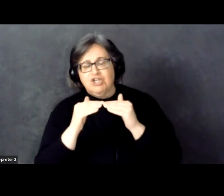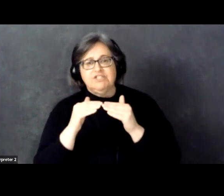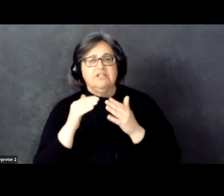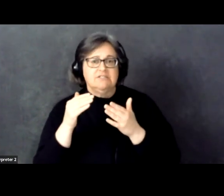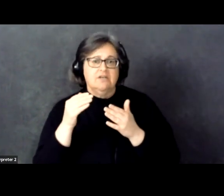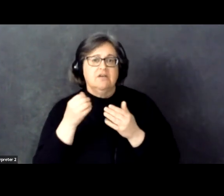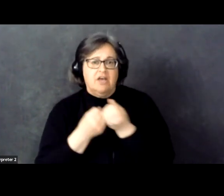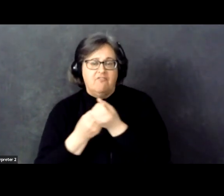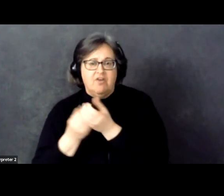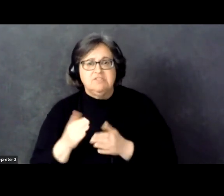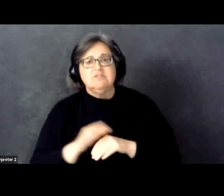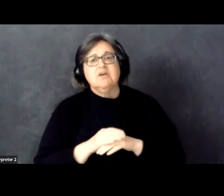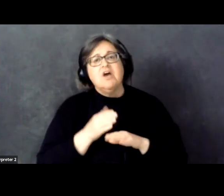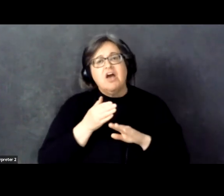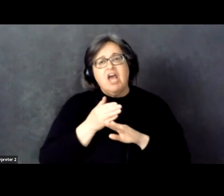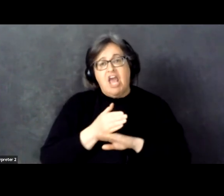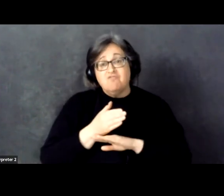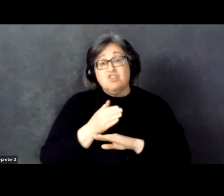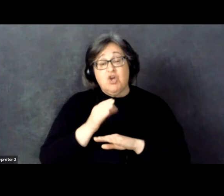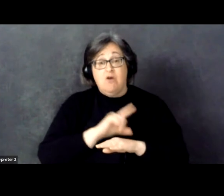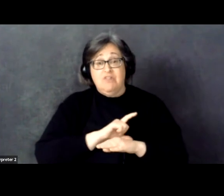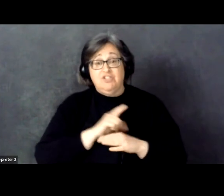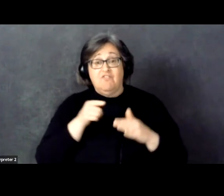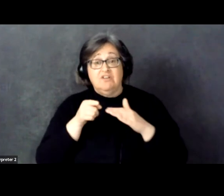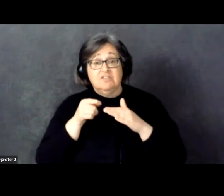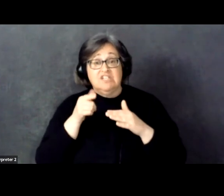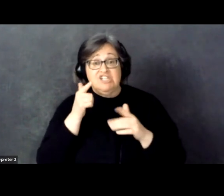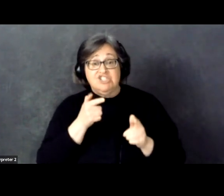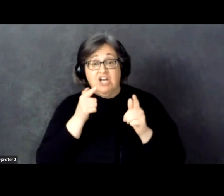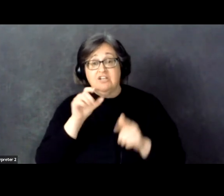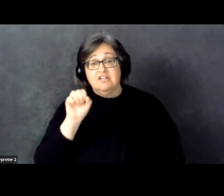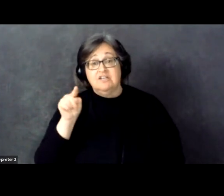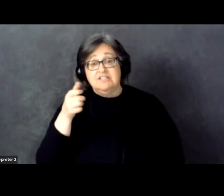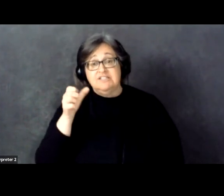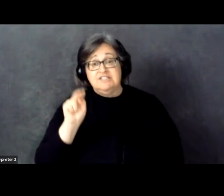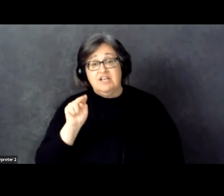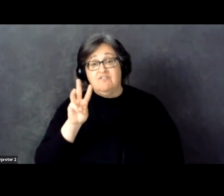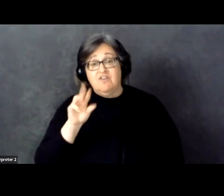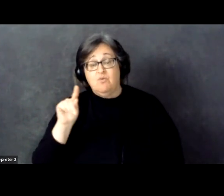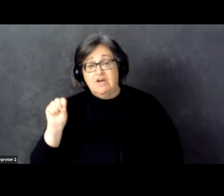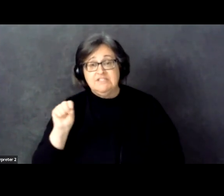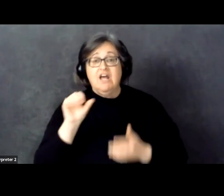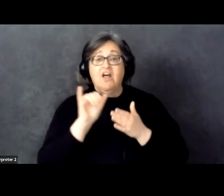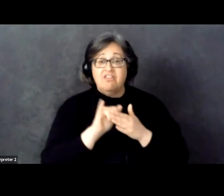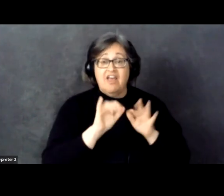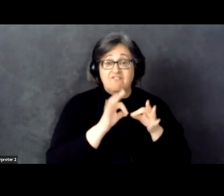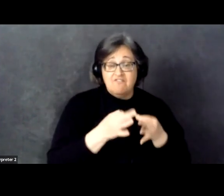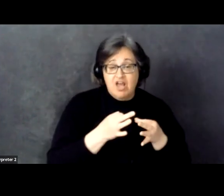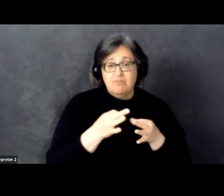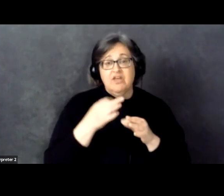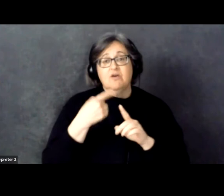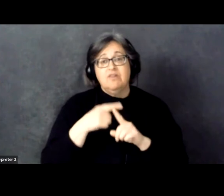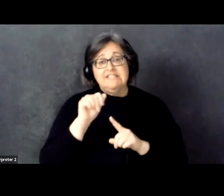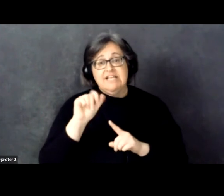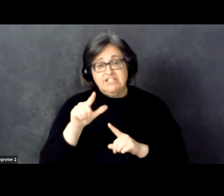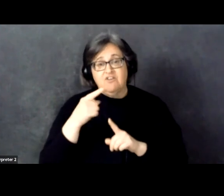horrific shooting of Stefan Watts by a police officer, the Watts family, Access Living, and many partner organizations wanted to